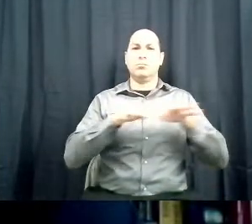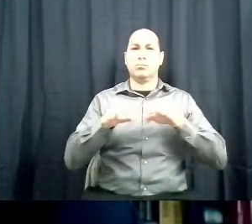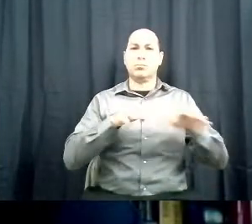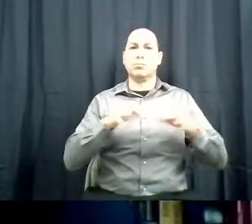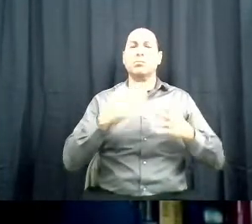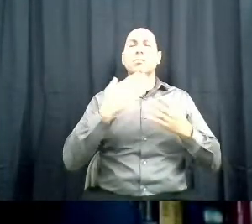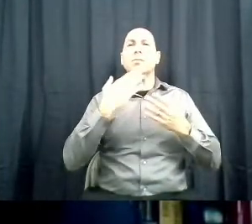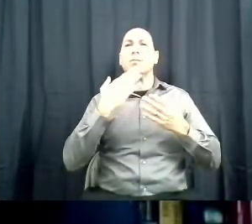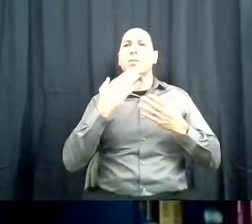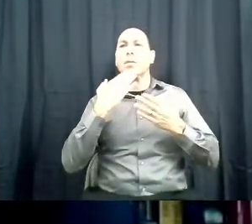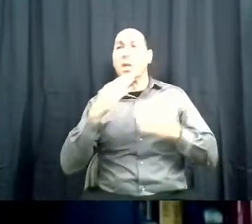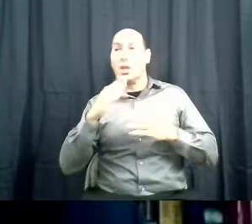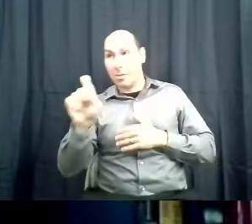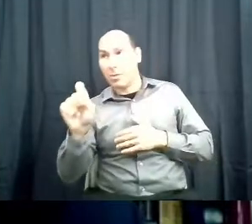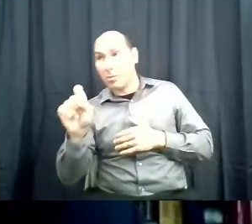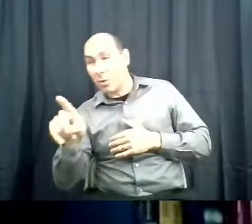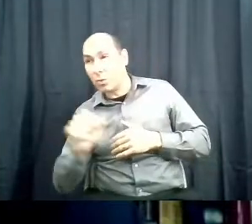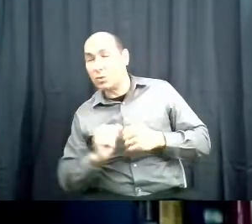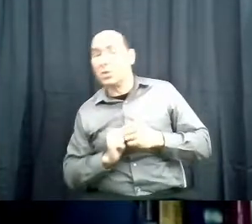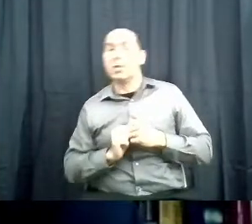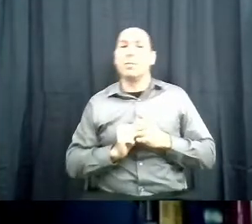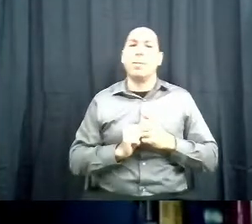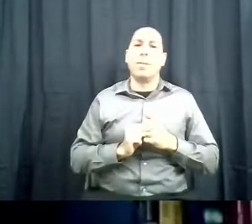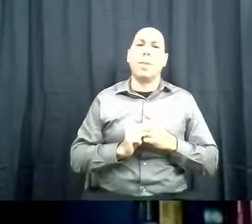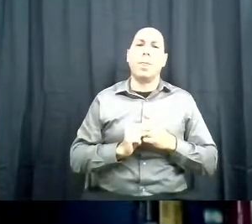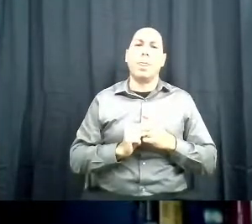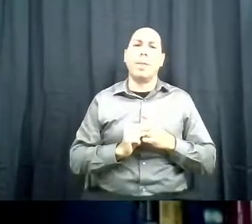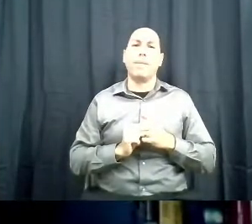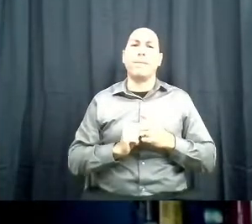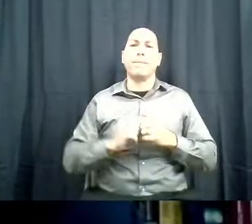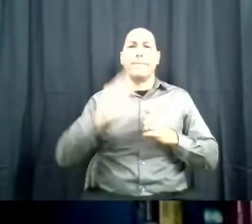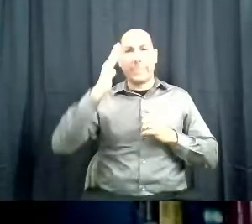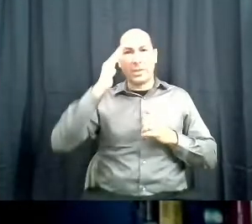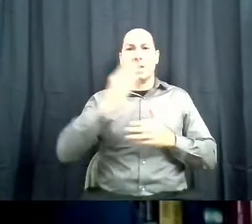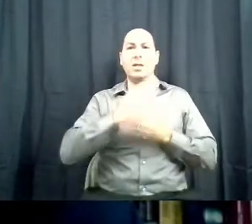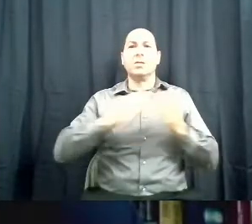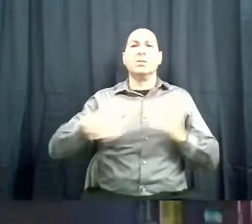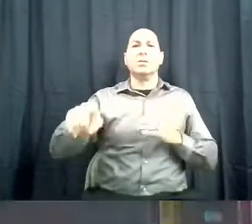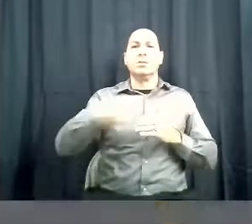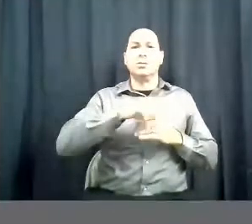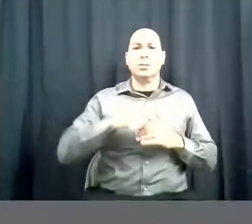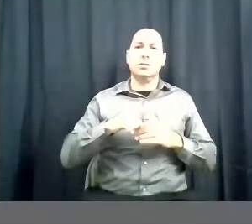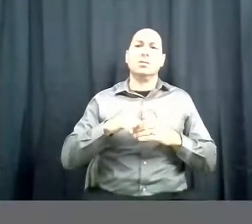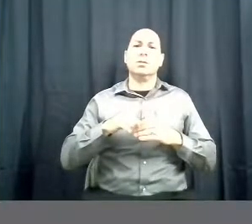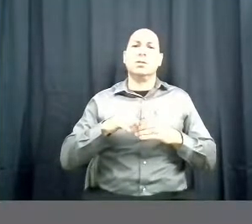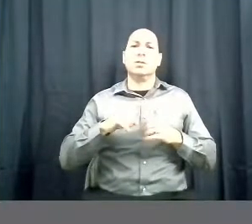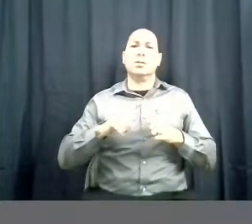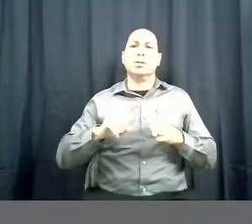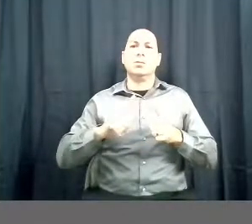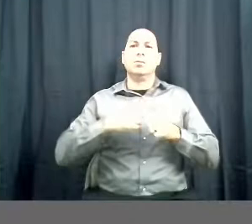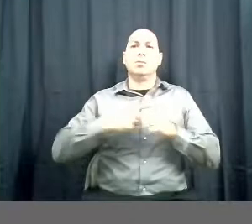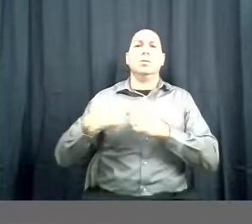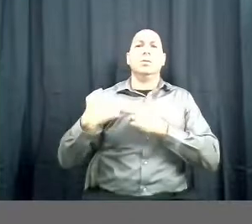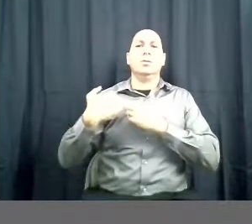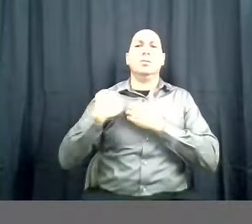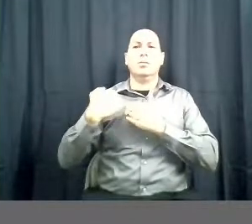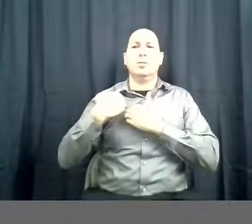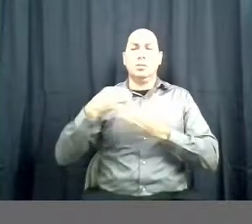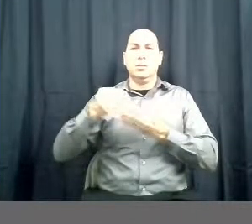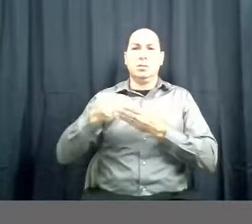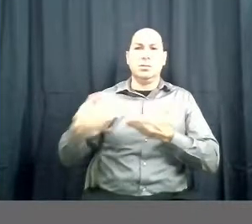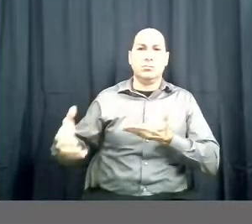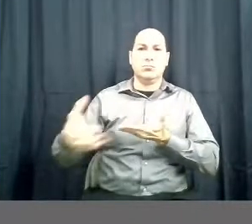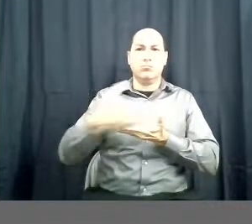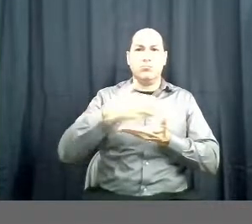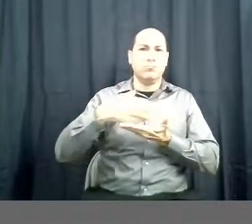Justin, as well. I know our colleagues at McKinsey are the ones that are primarily responsible for the revenue forecast, along